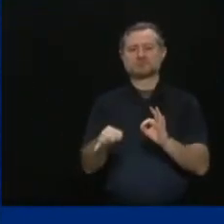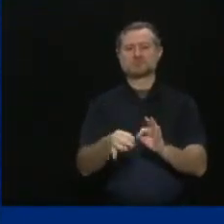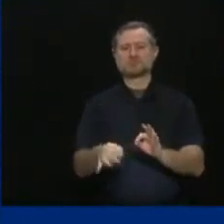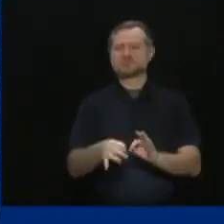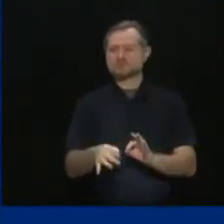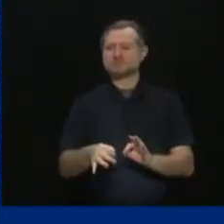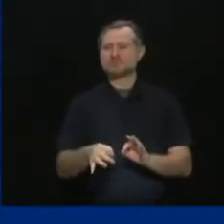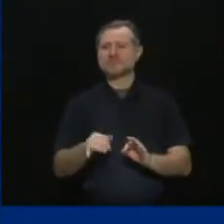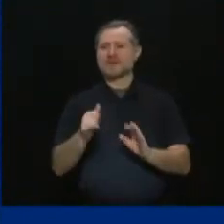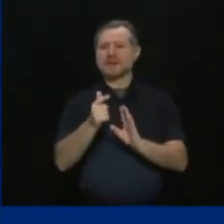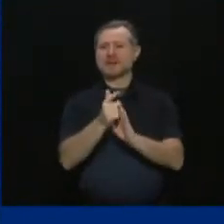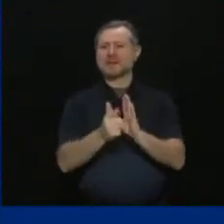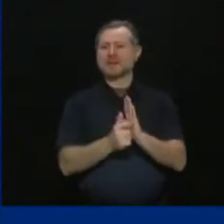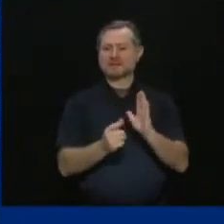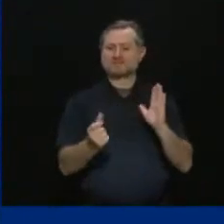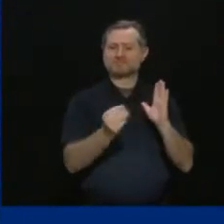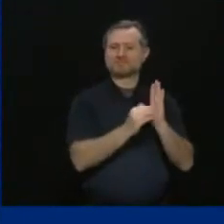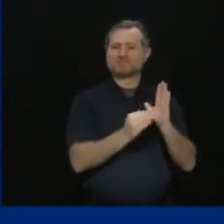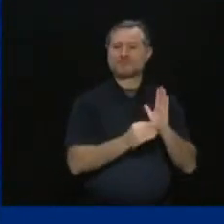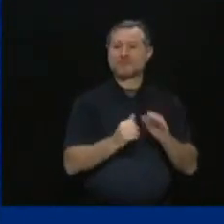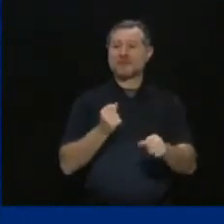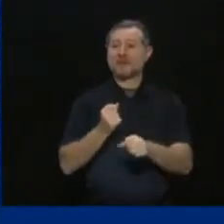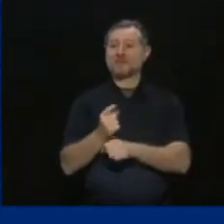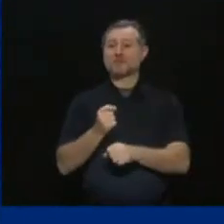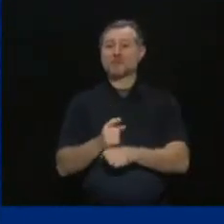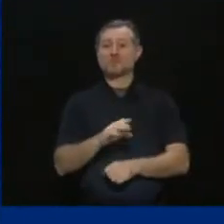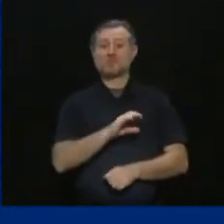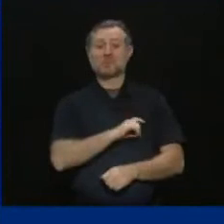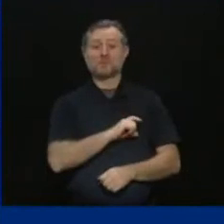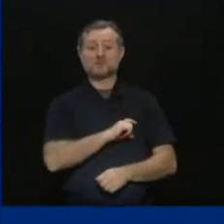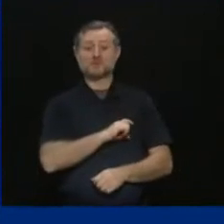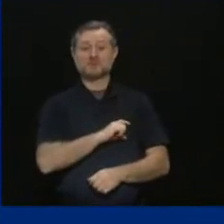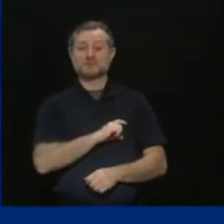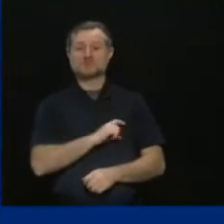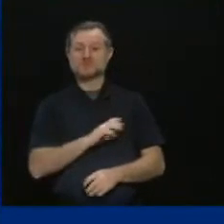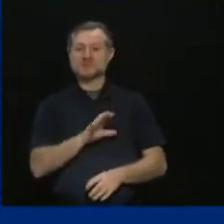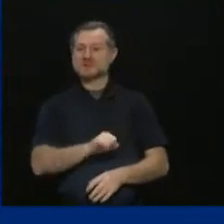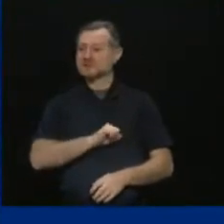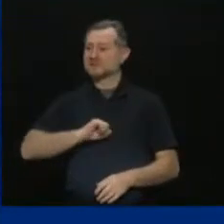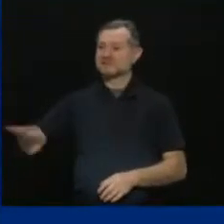every year police officers are sending